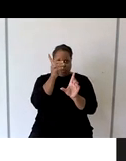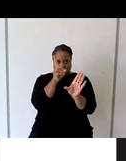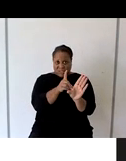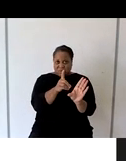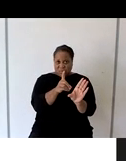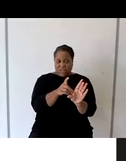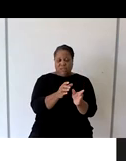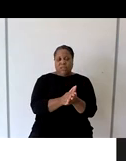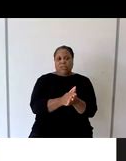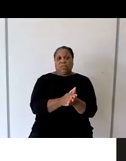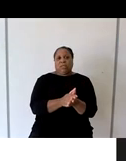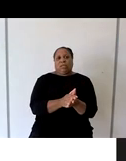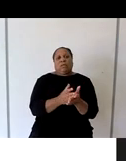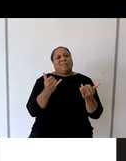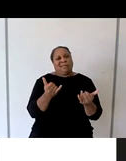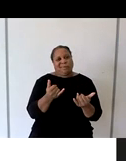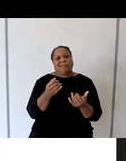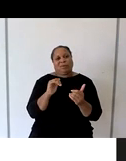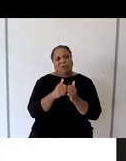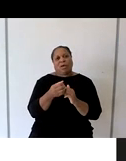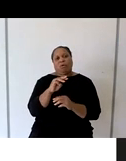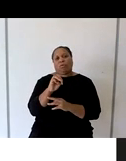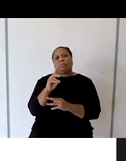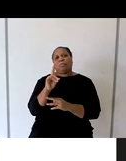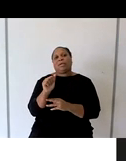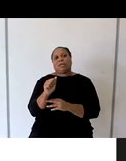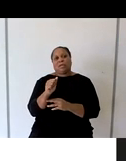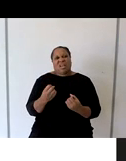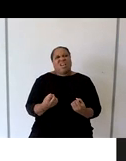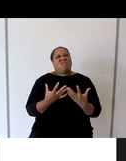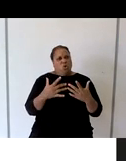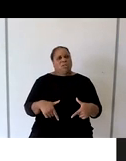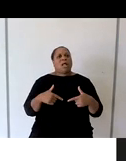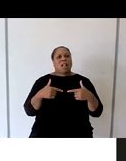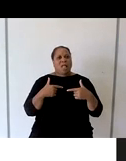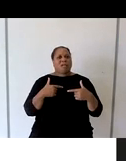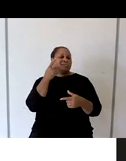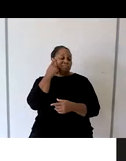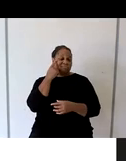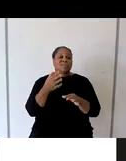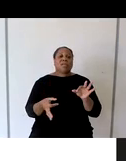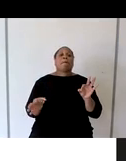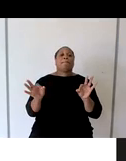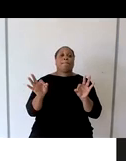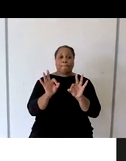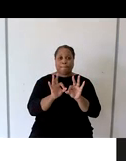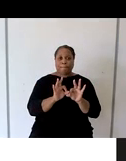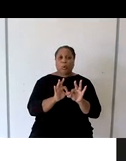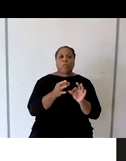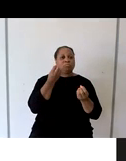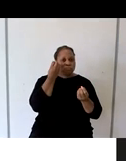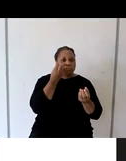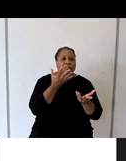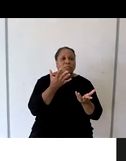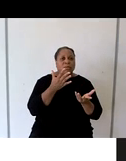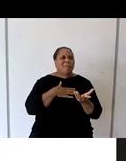I talked about how the media influences our lives, I think it's really important for me to share kind of my